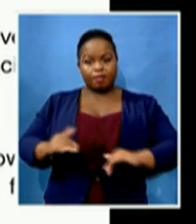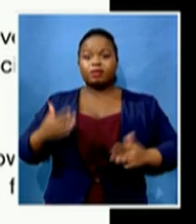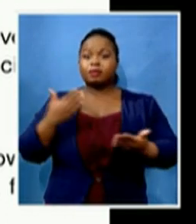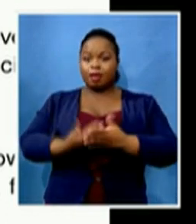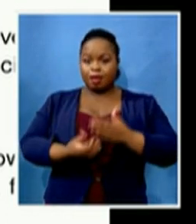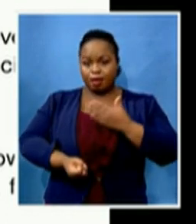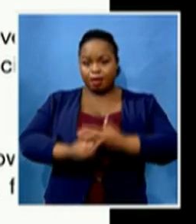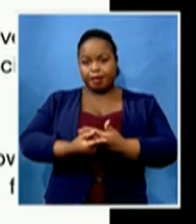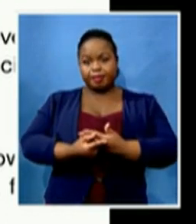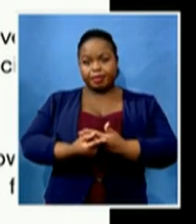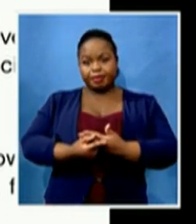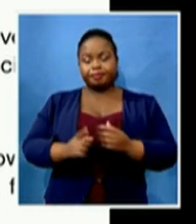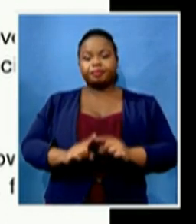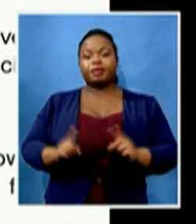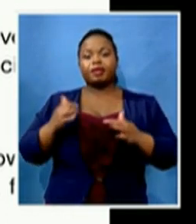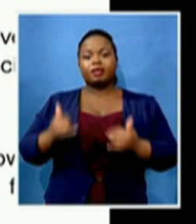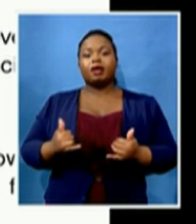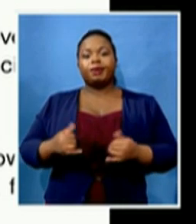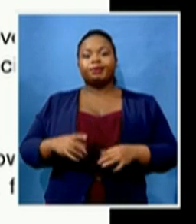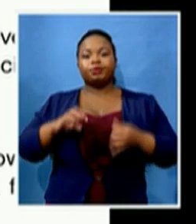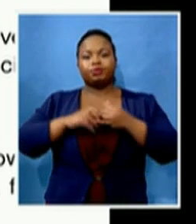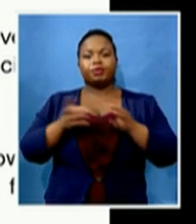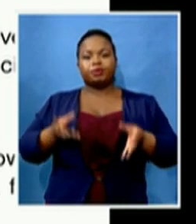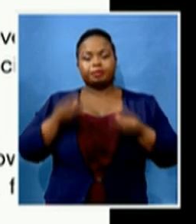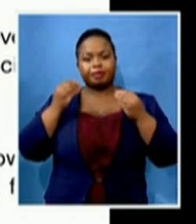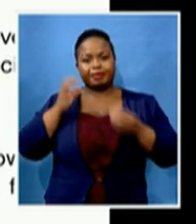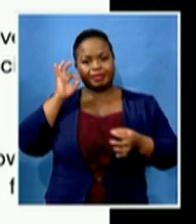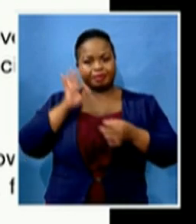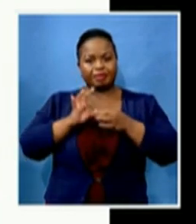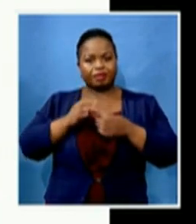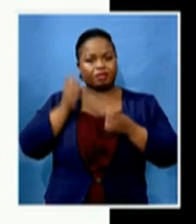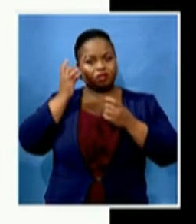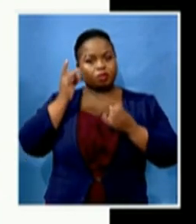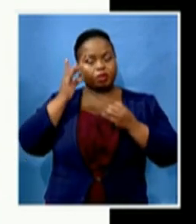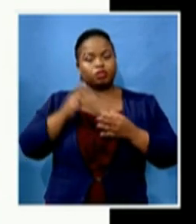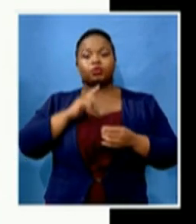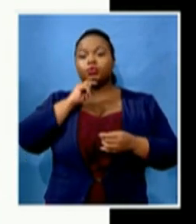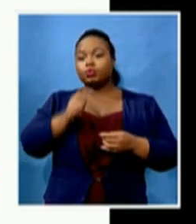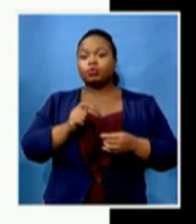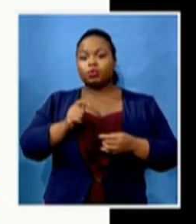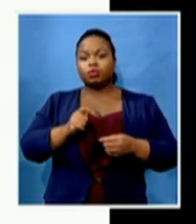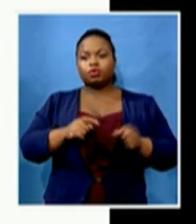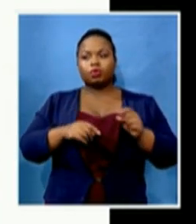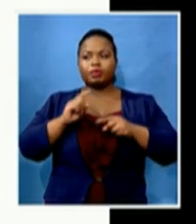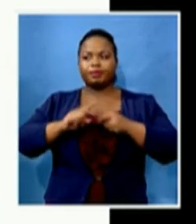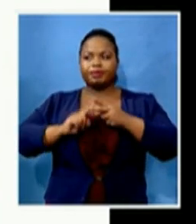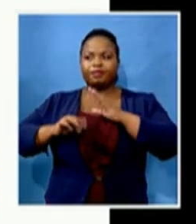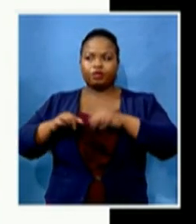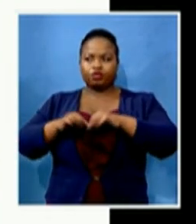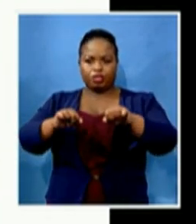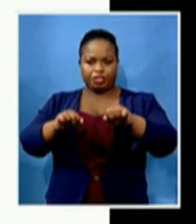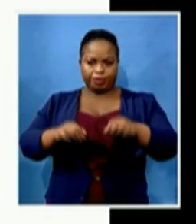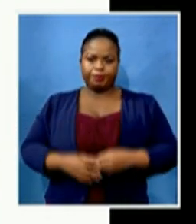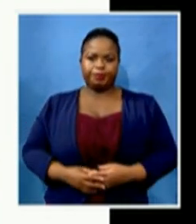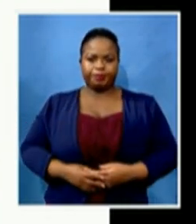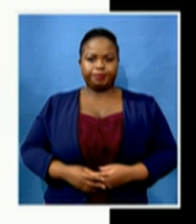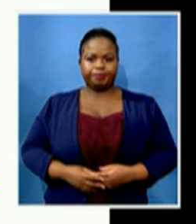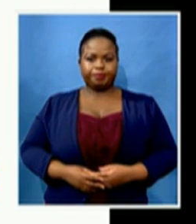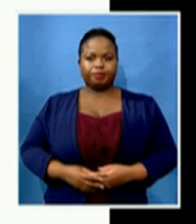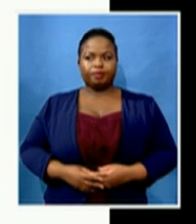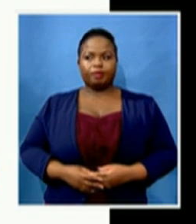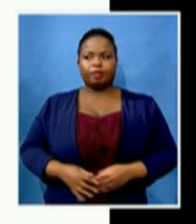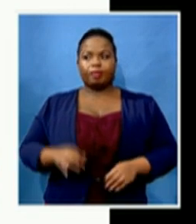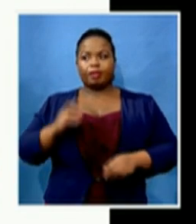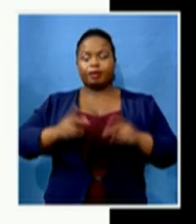granulated detail of what the effects of different strategies will be. Just to give an idea, you've seen this sort of